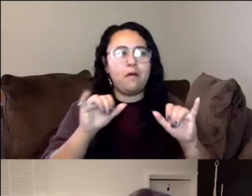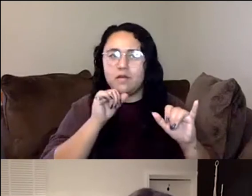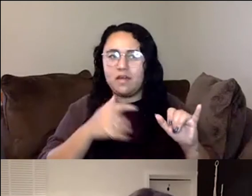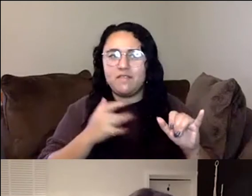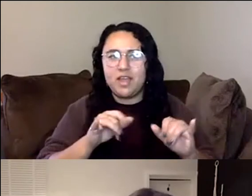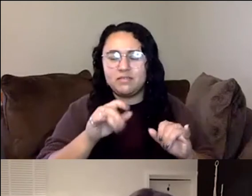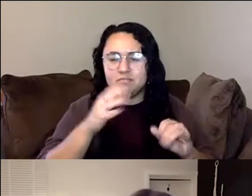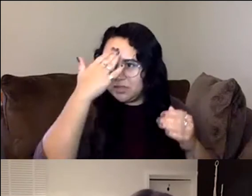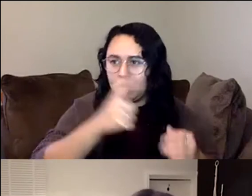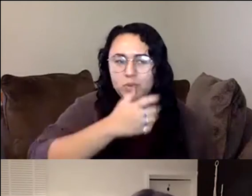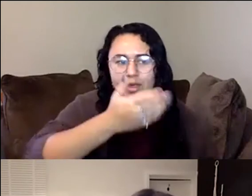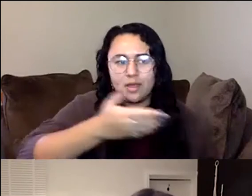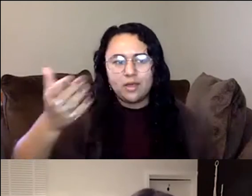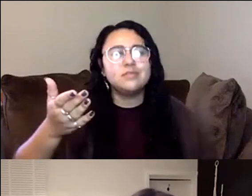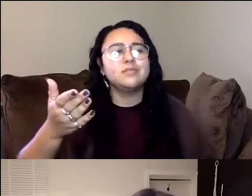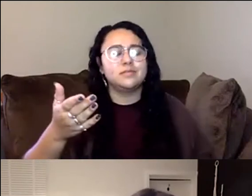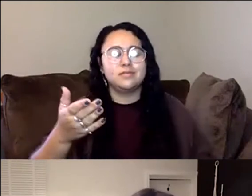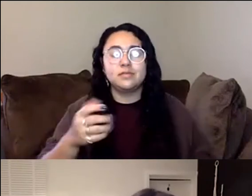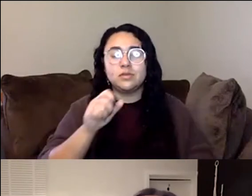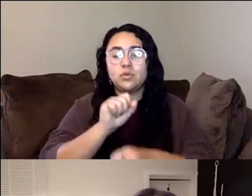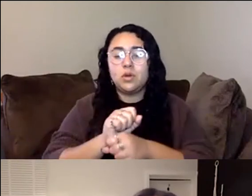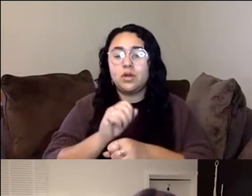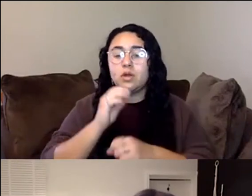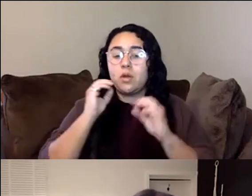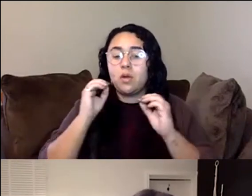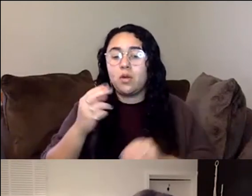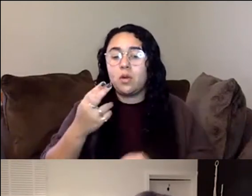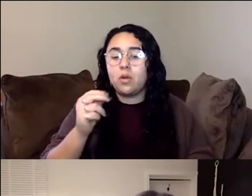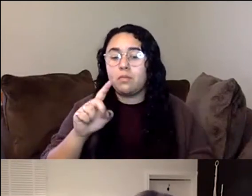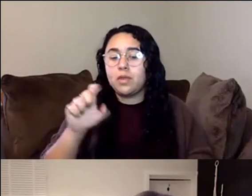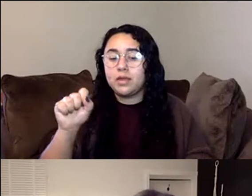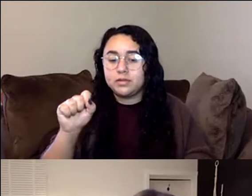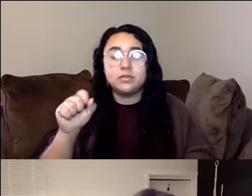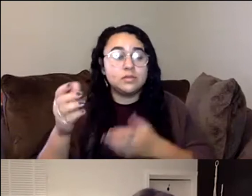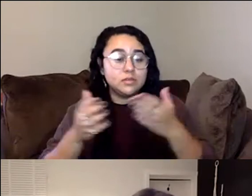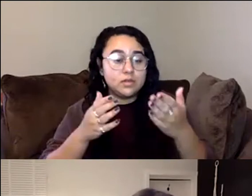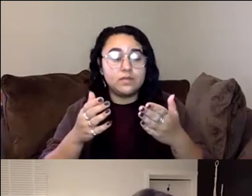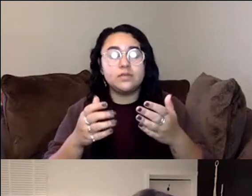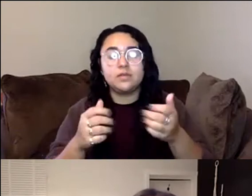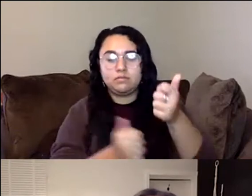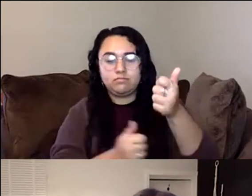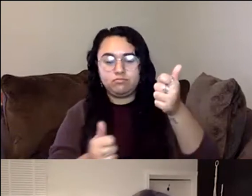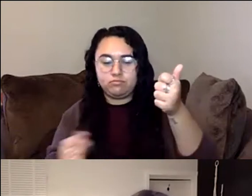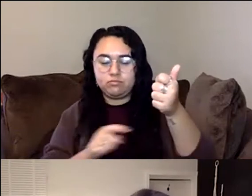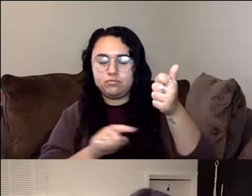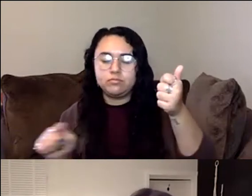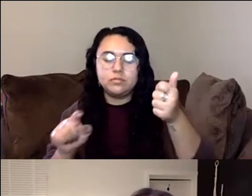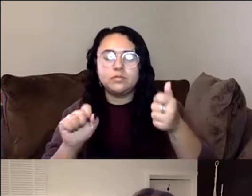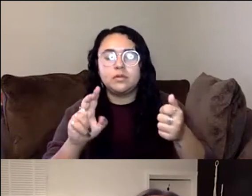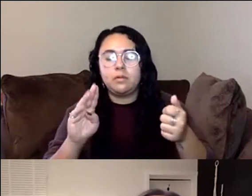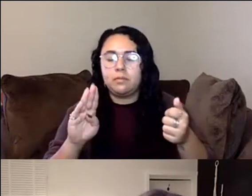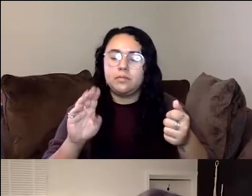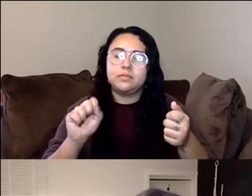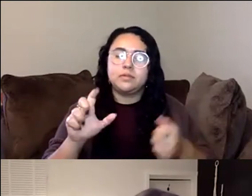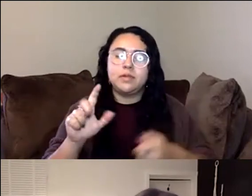actually. The work in homeless services and the subsets of that work, advancing racial justice in nonprofit leadership,